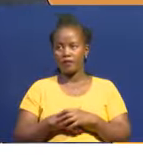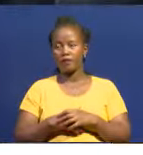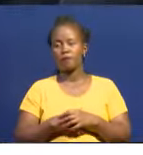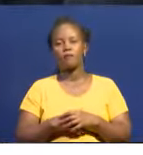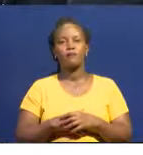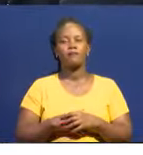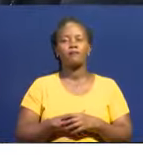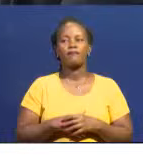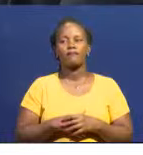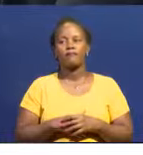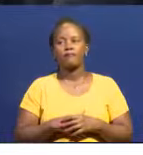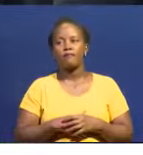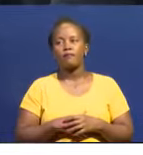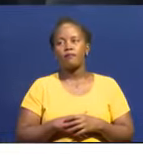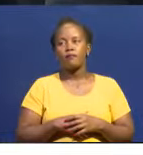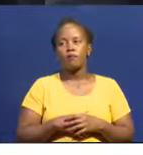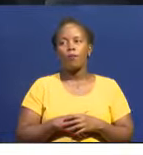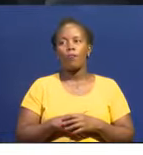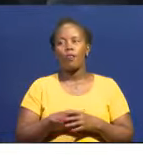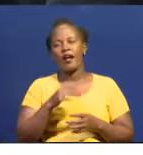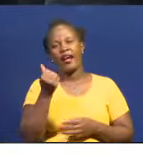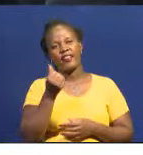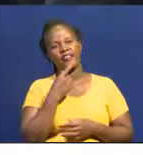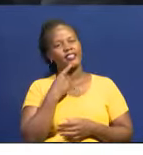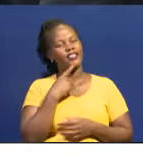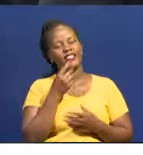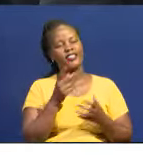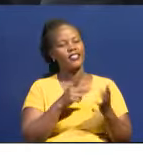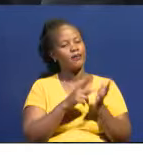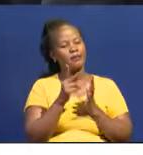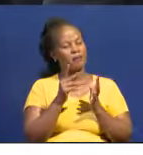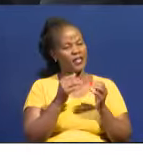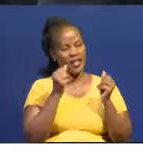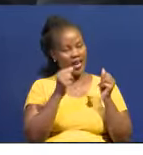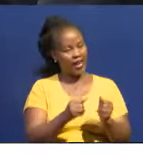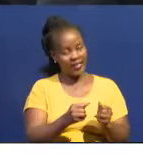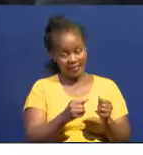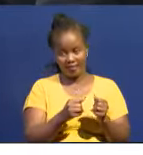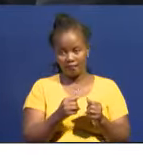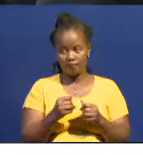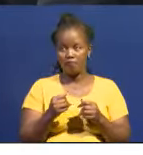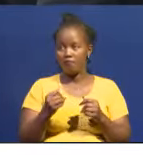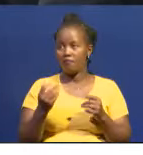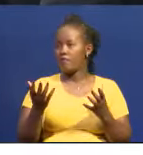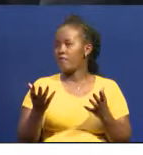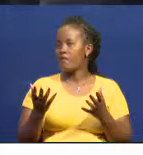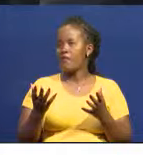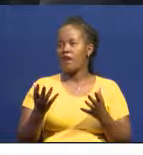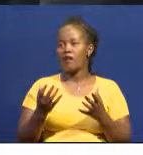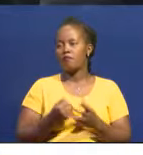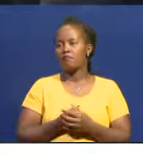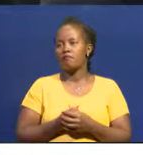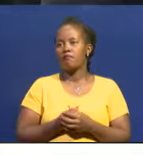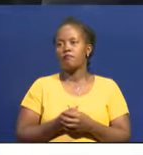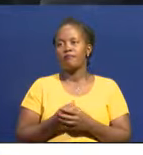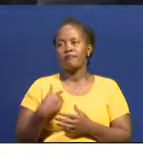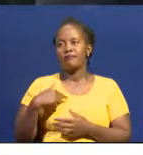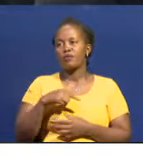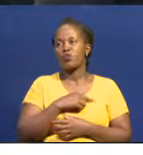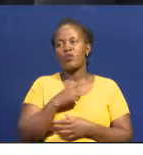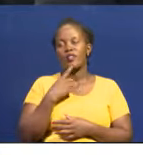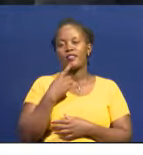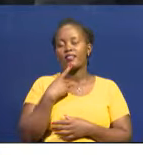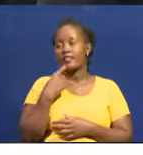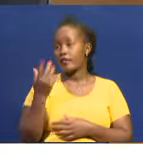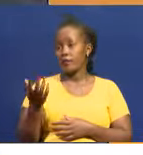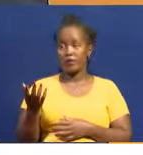kwa kulipa imetulemea. Hapo sasa, for well done Sigei, tutasema tu not pole pole. We'll say it